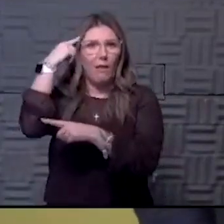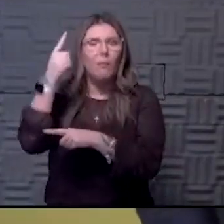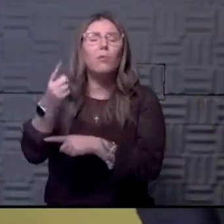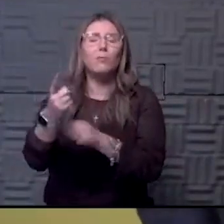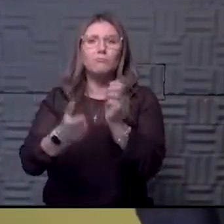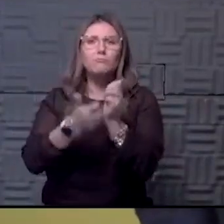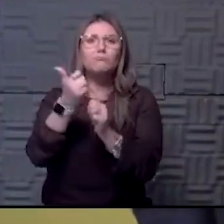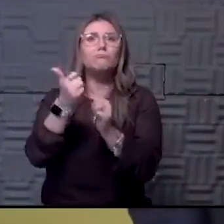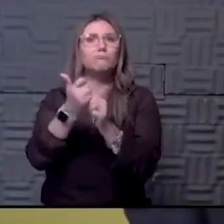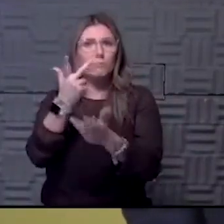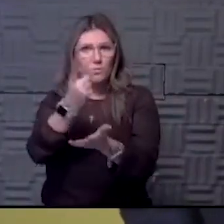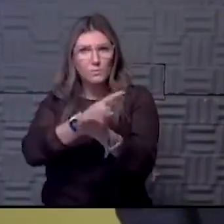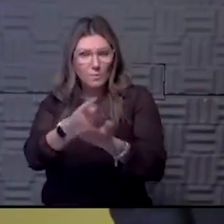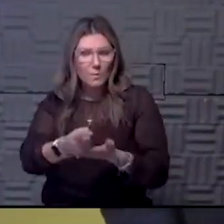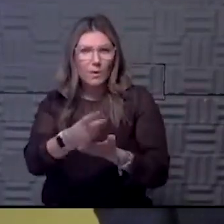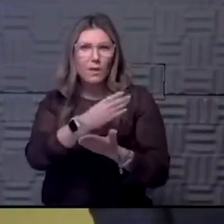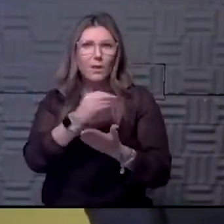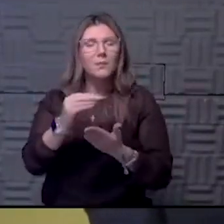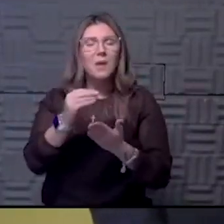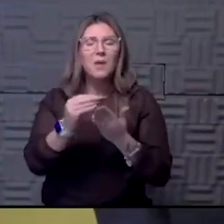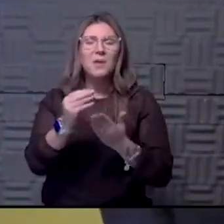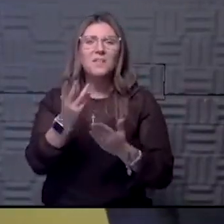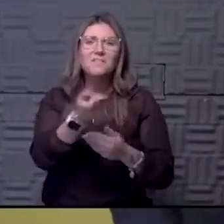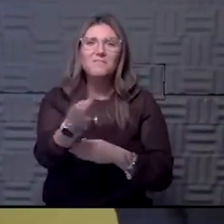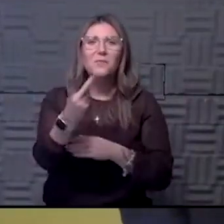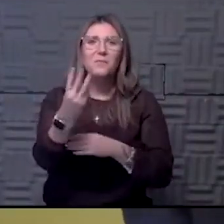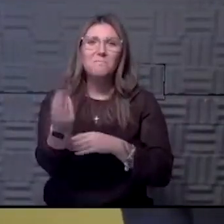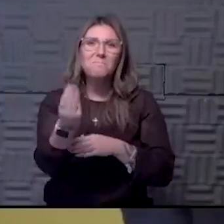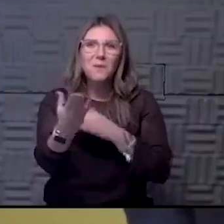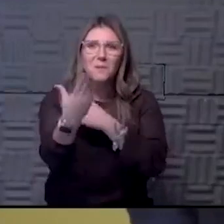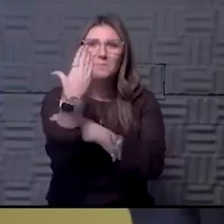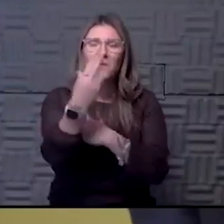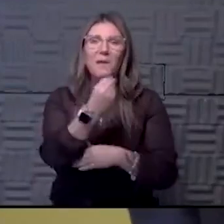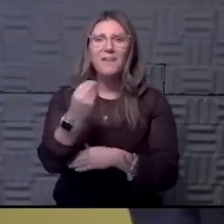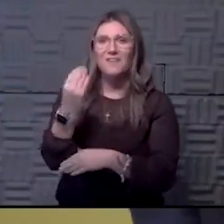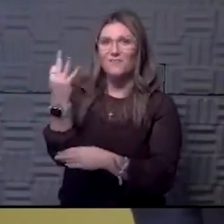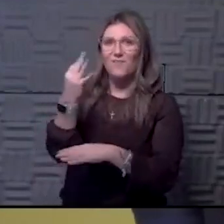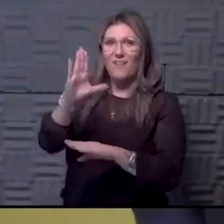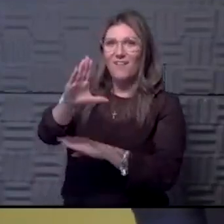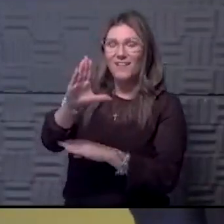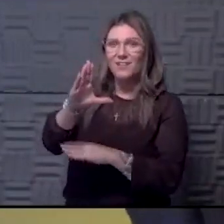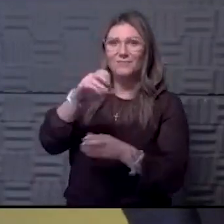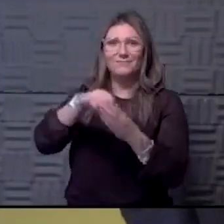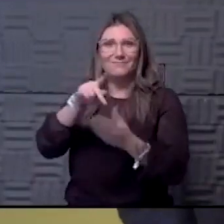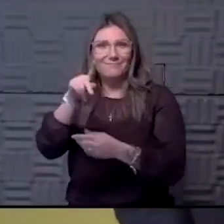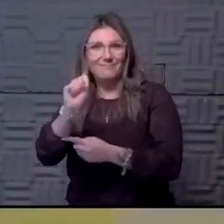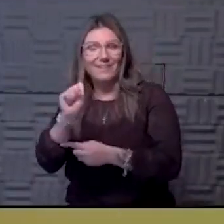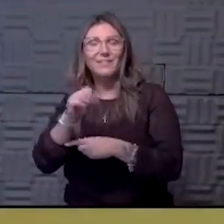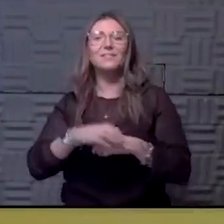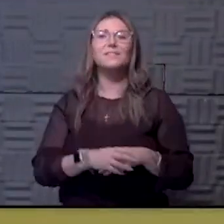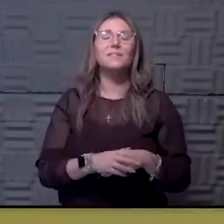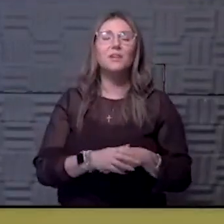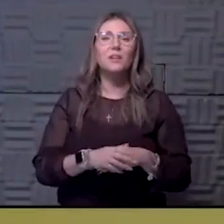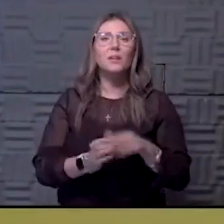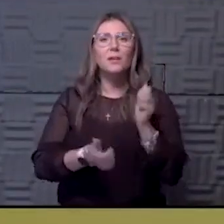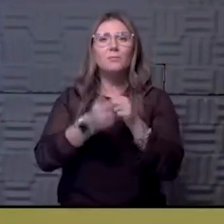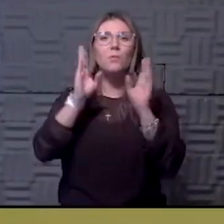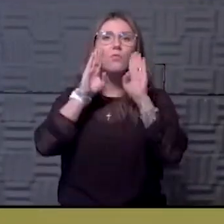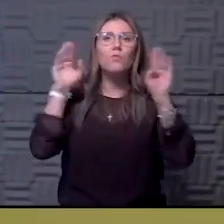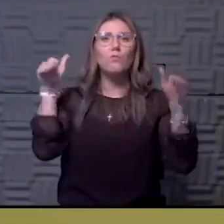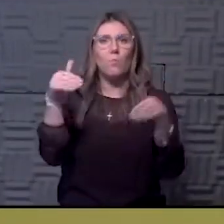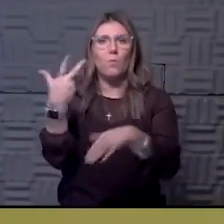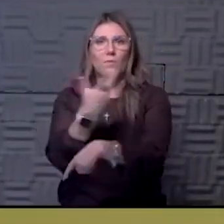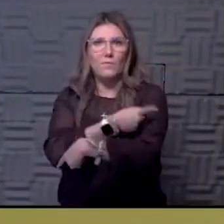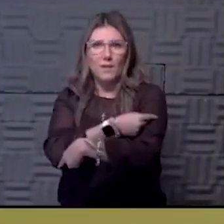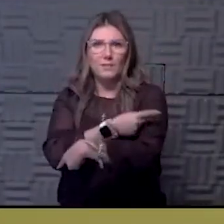but I've captured a couple of Monday mornings and a couple of Friday afternoons in Kansas, mostly focused on the vaccine. And I've been